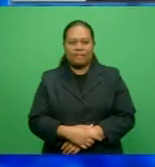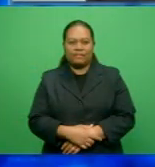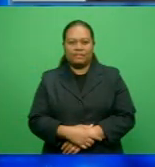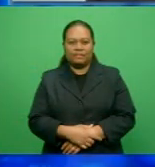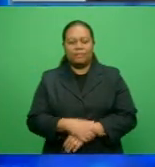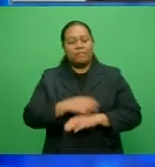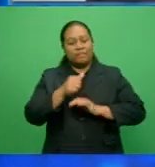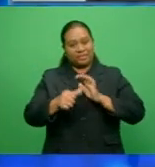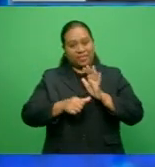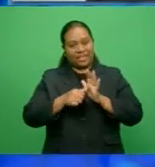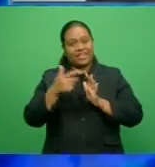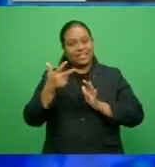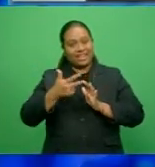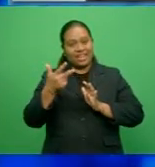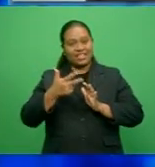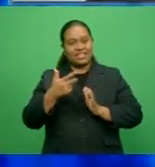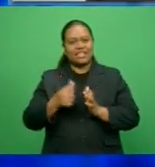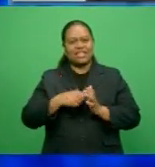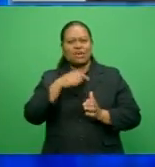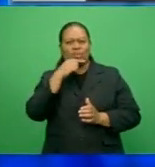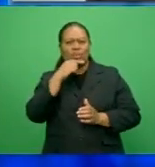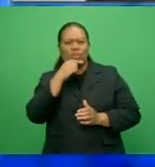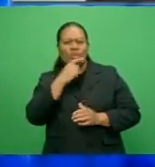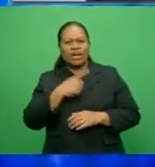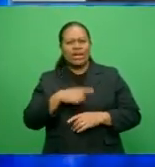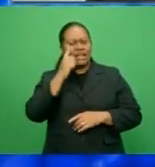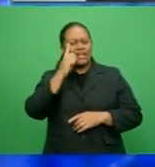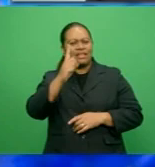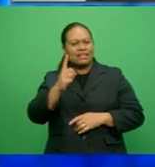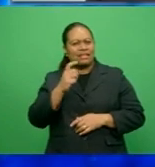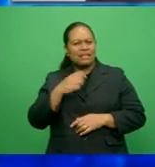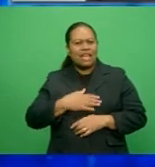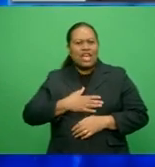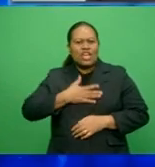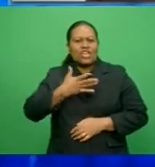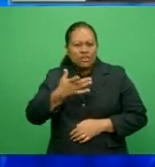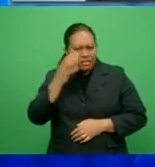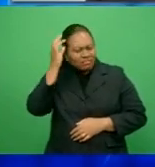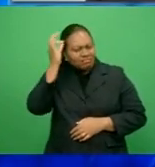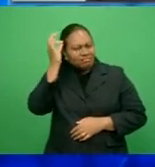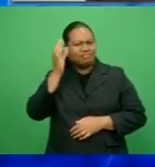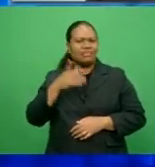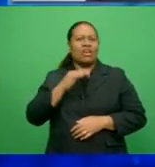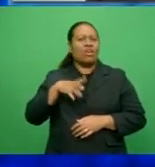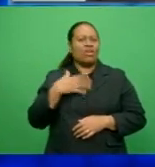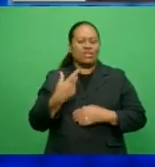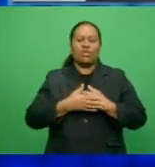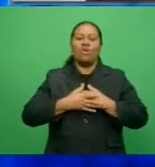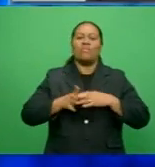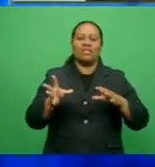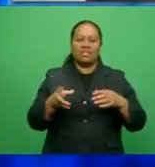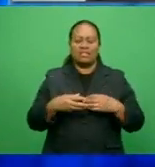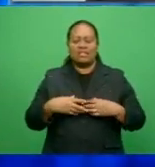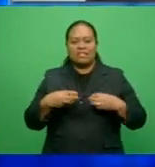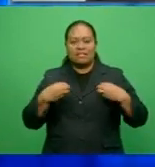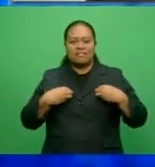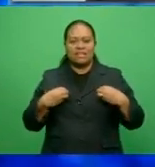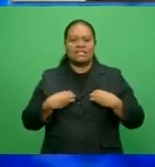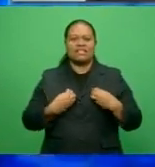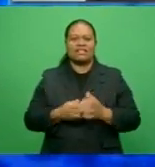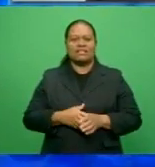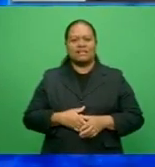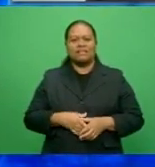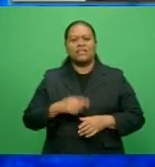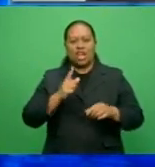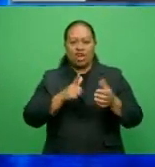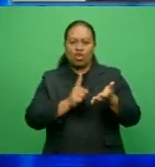An 18-year-old's passion for cutting hair has seen him open a barber shop in Matintar, Nandi, even during this difficult time. Look at the